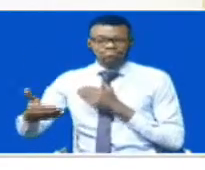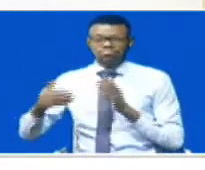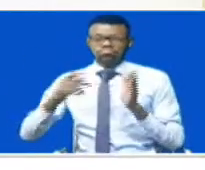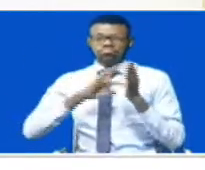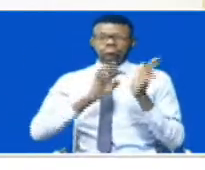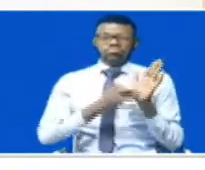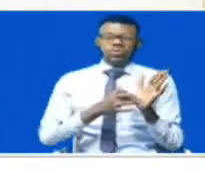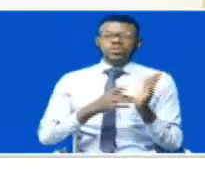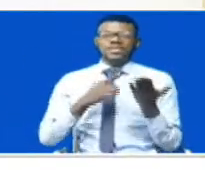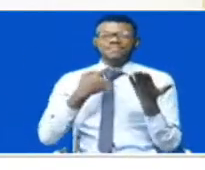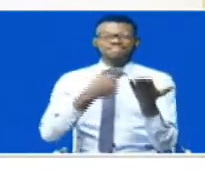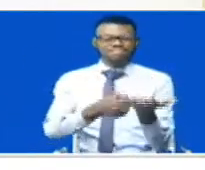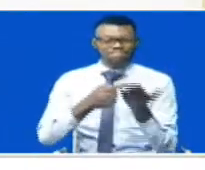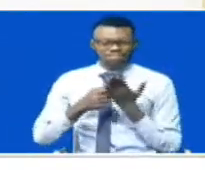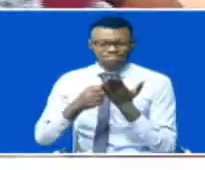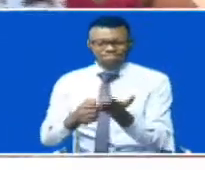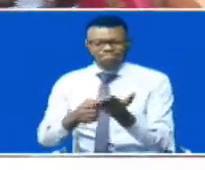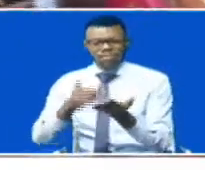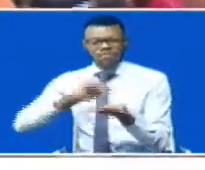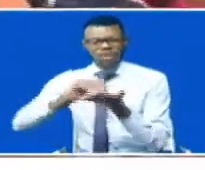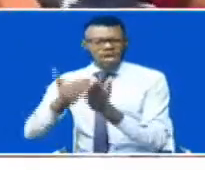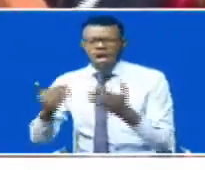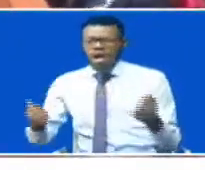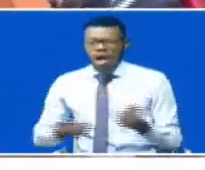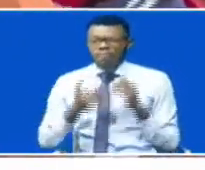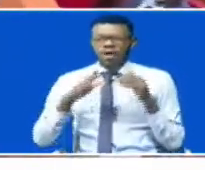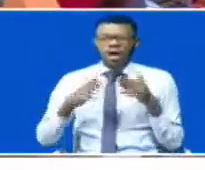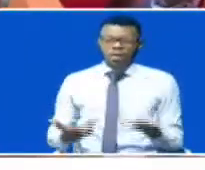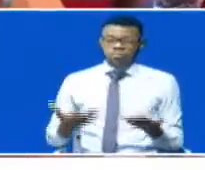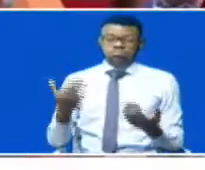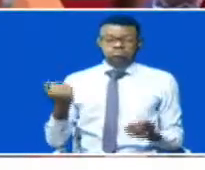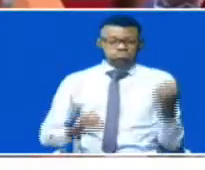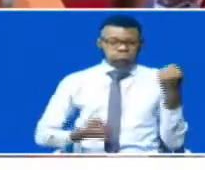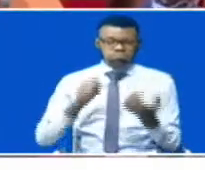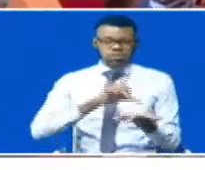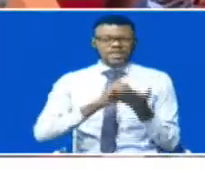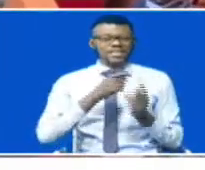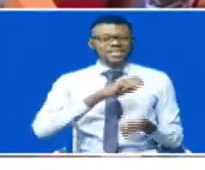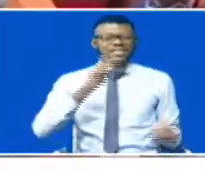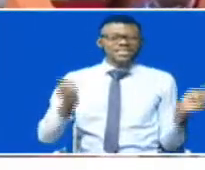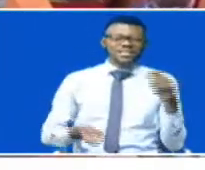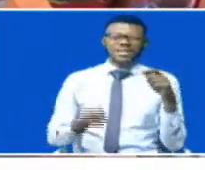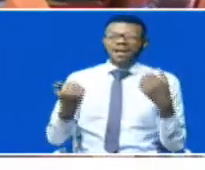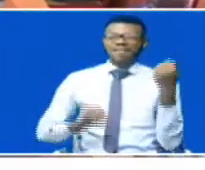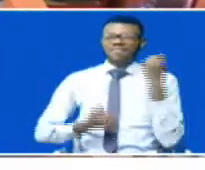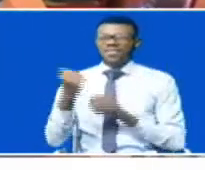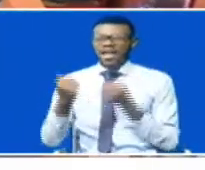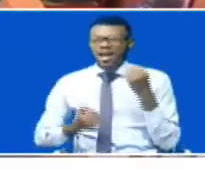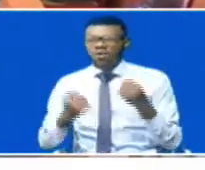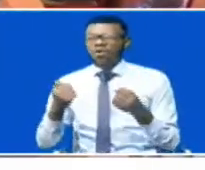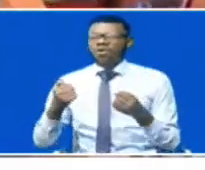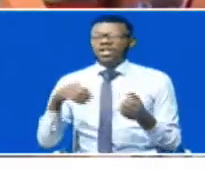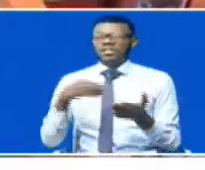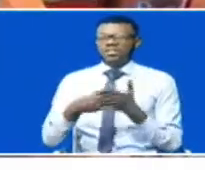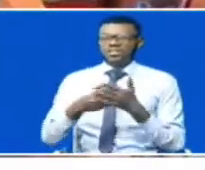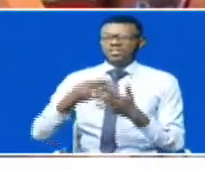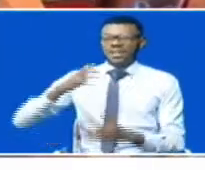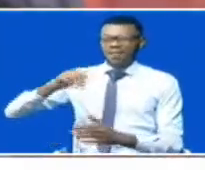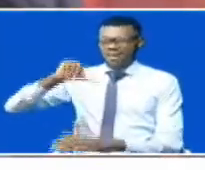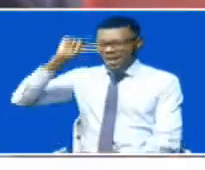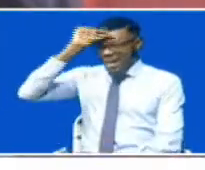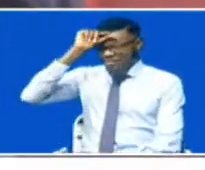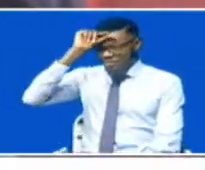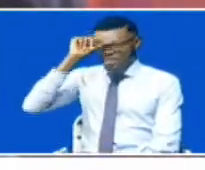to be a discussion around the funding. The conversion of the car loan to a car grant will be undertaken by county